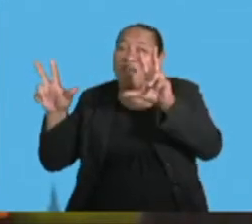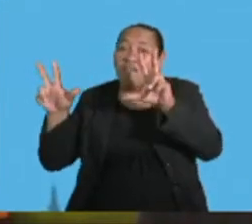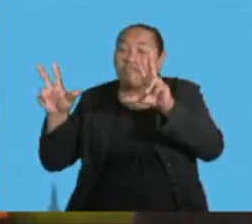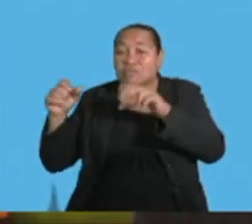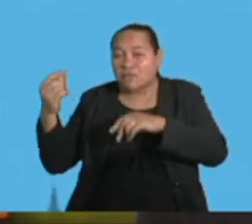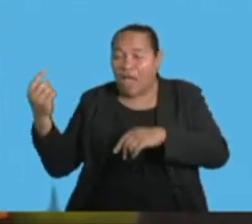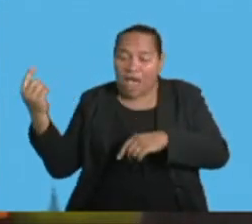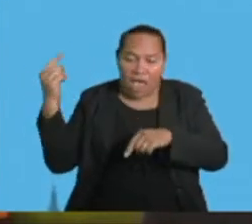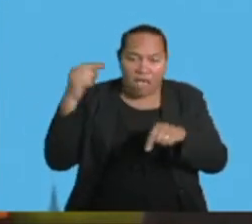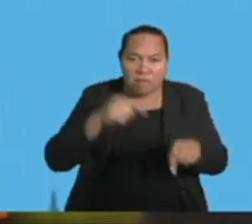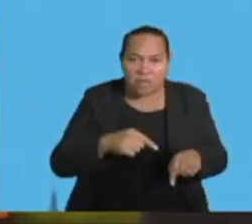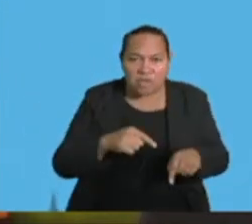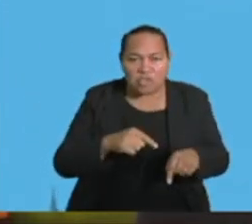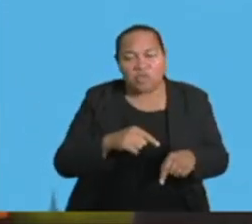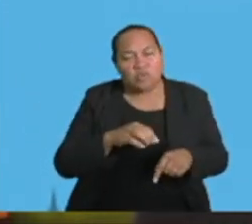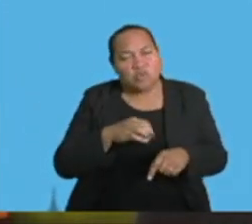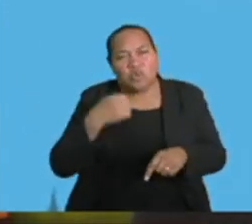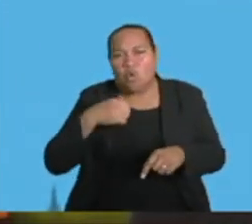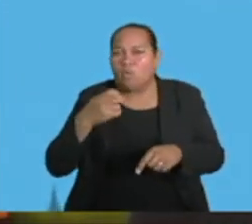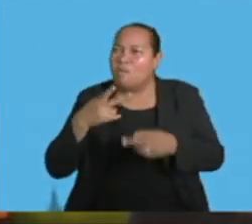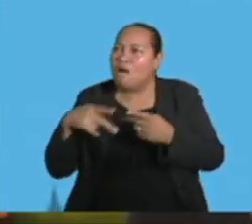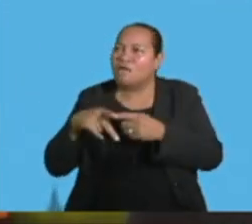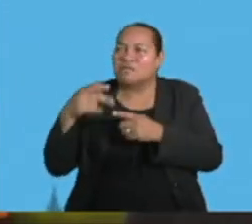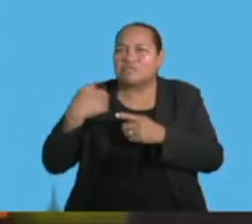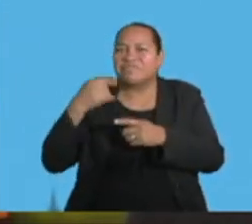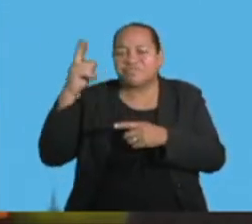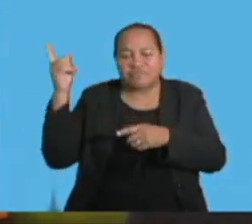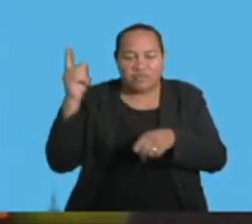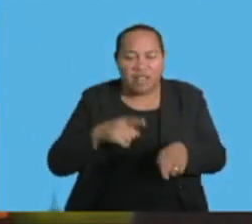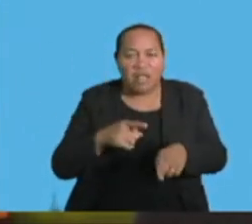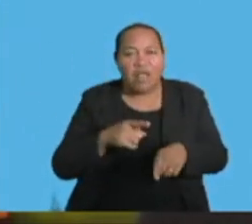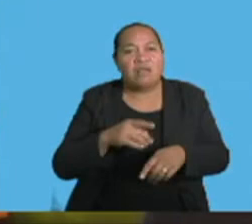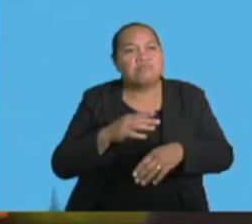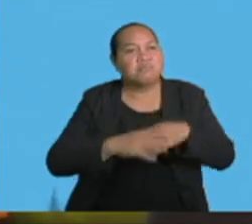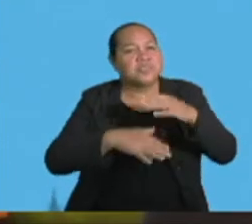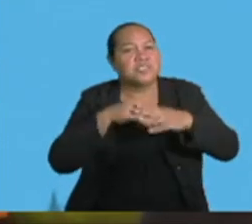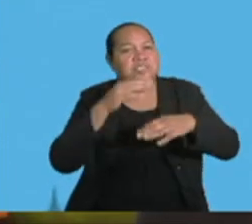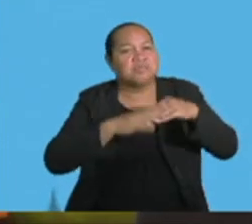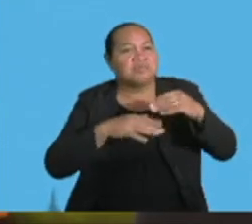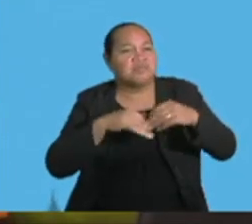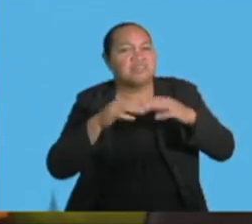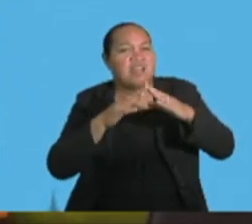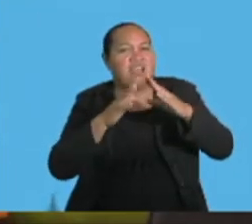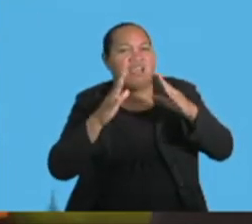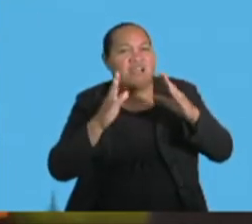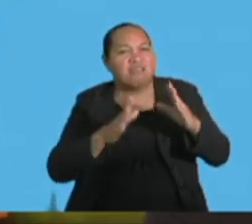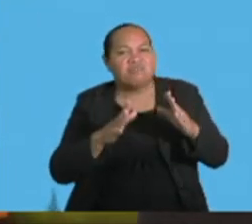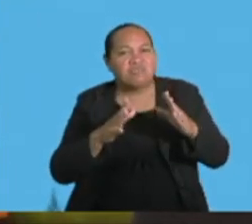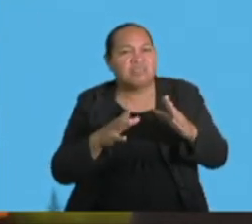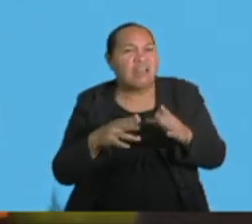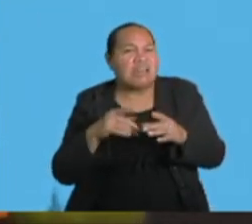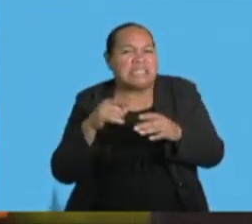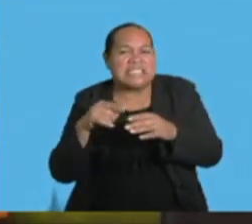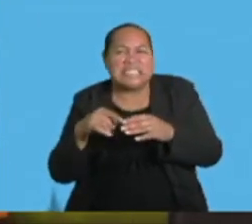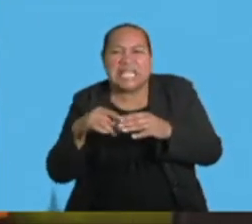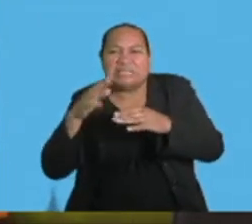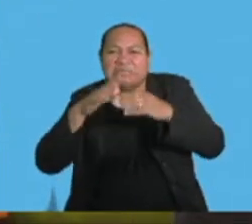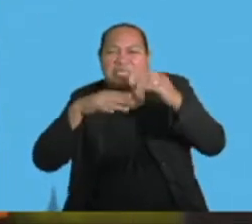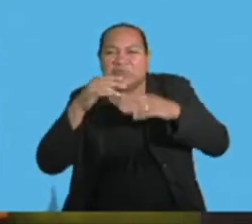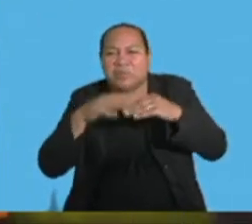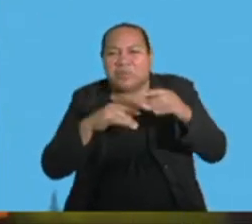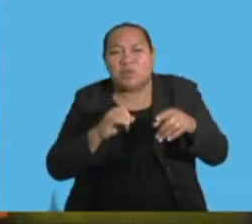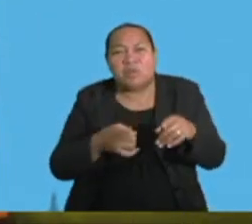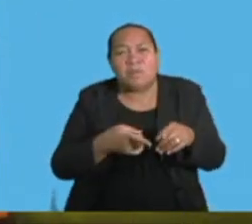to live. So they all came to Suva, became taxi drivers, building their homes on sewage pipes, on squatter lands, etc. They suddenly